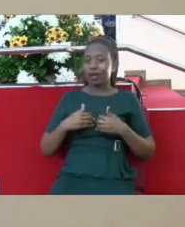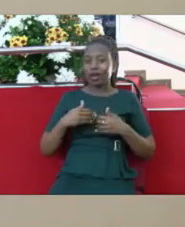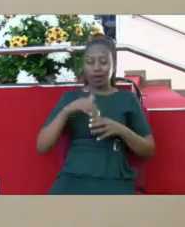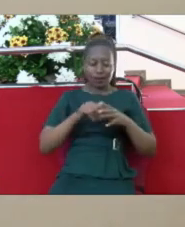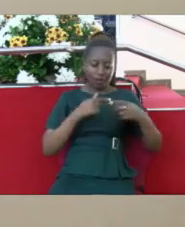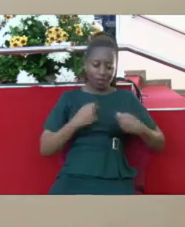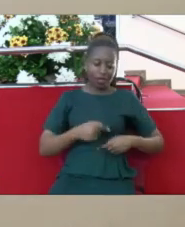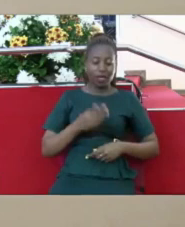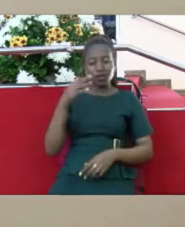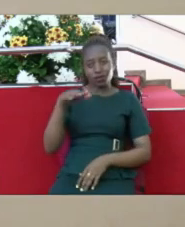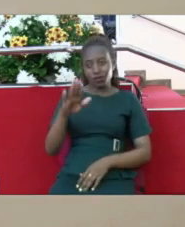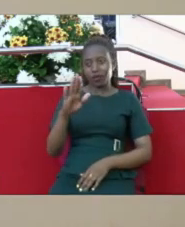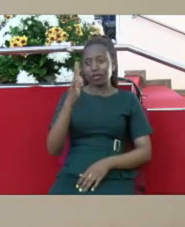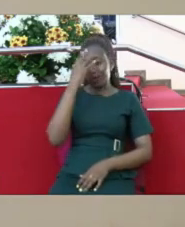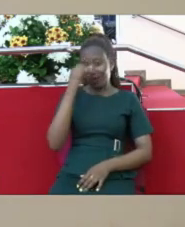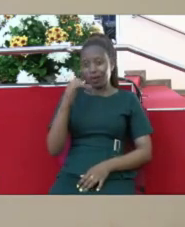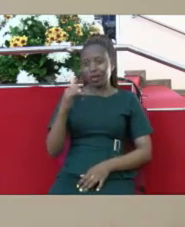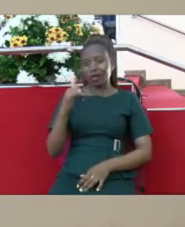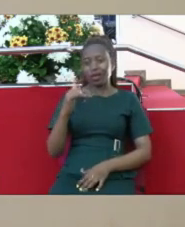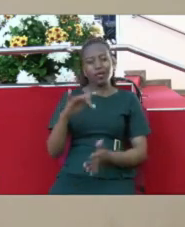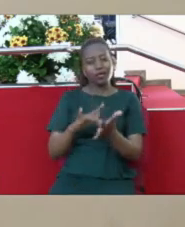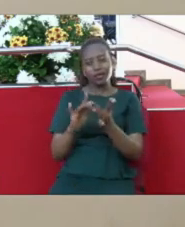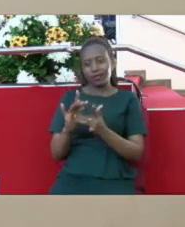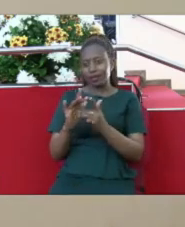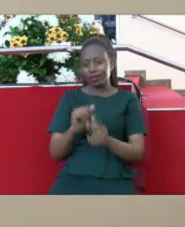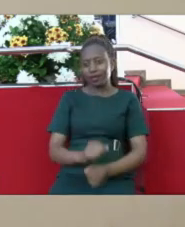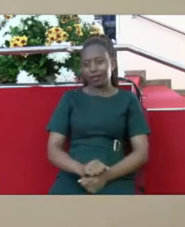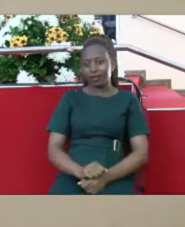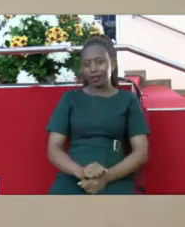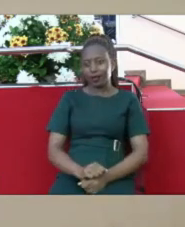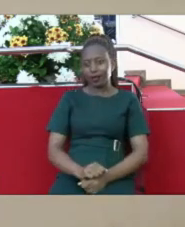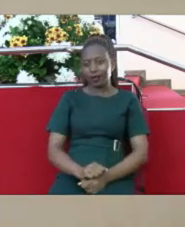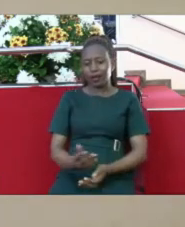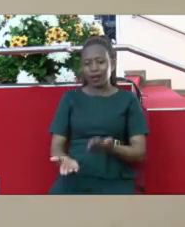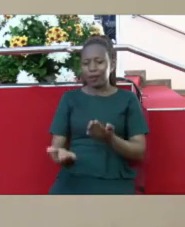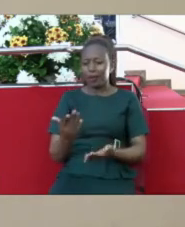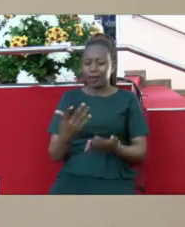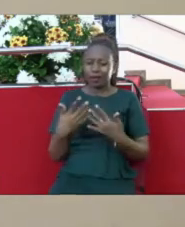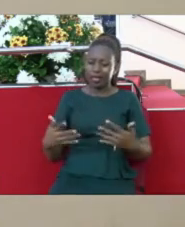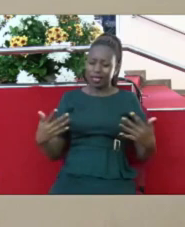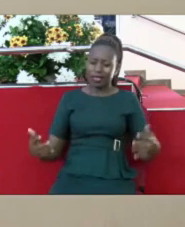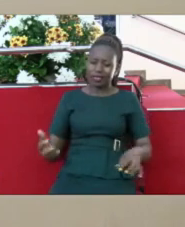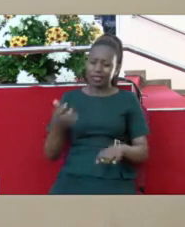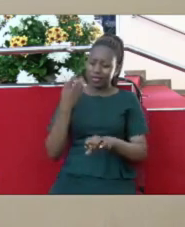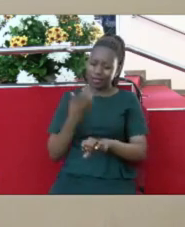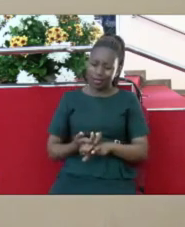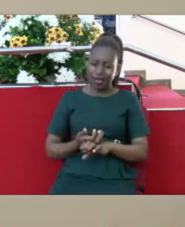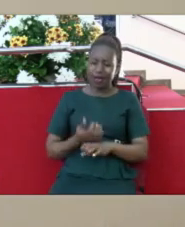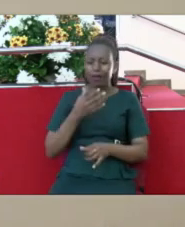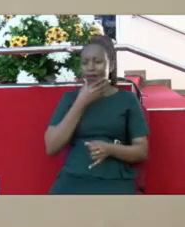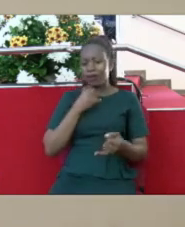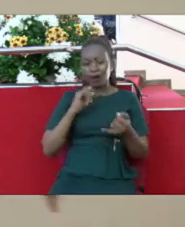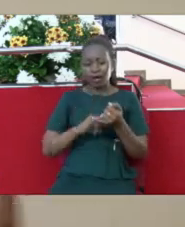na unaafa lakini uko na furaha ya Mungu kwa sababu ya yale Yesu ametenda. Things might not be working out, your husband might have walked away but you have the joy